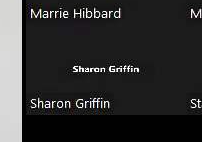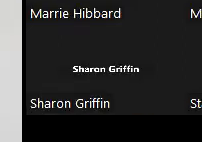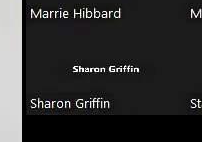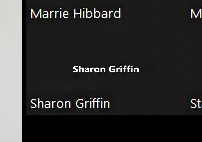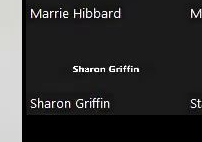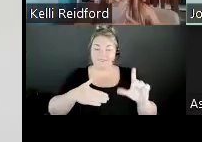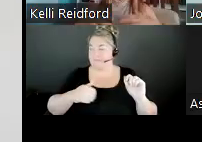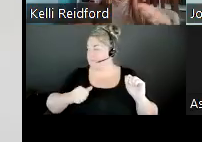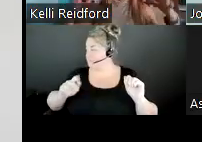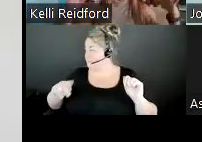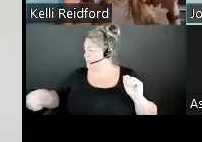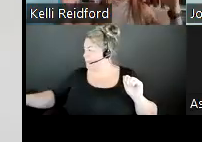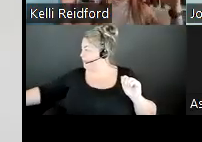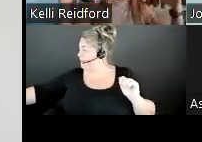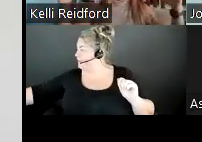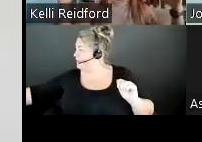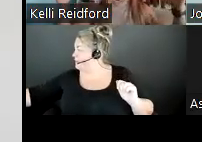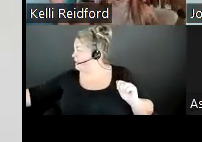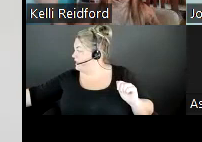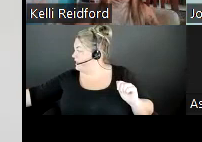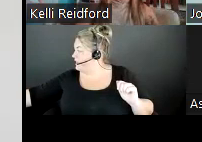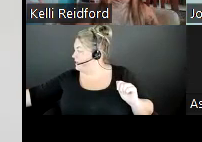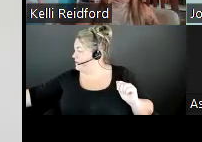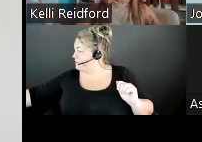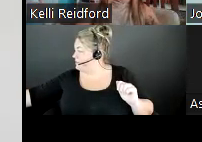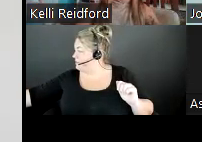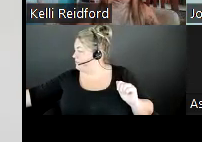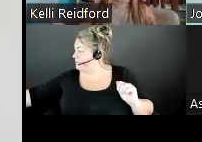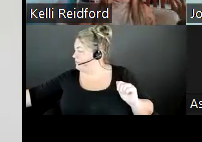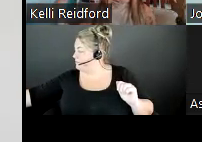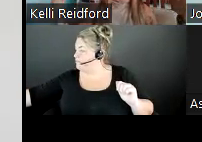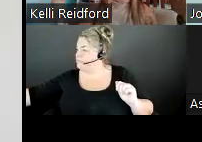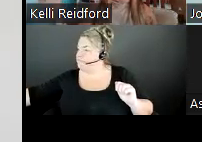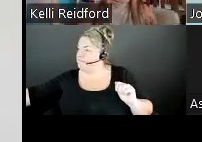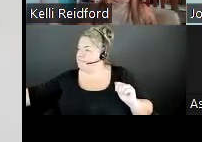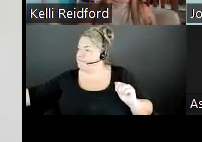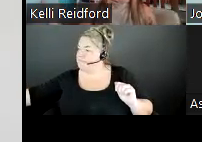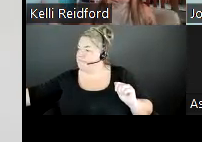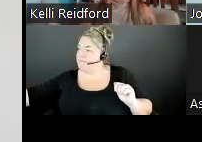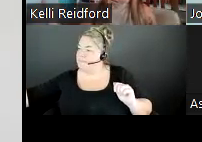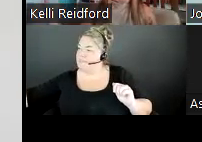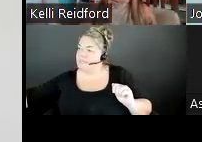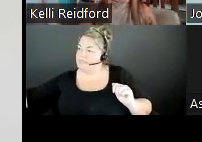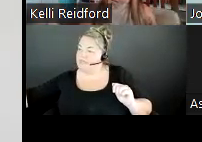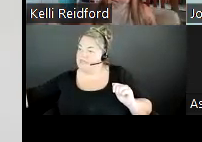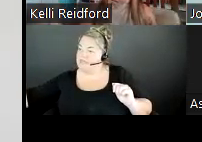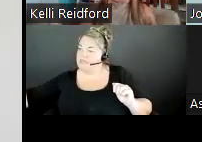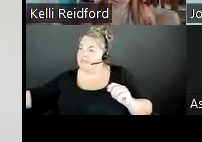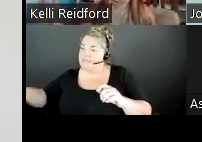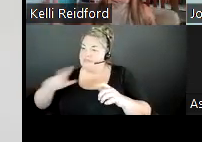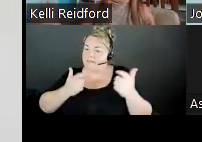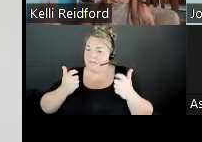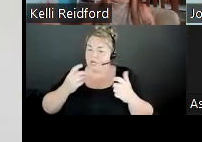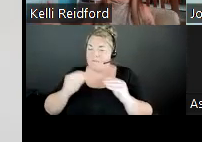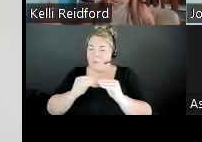Okay, this is thinking even bigger, and this may be a little bit more long-term implementations. And this is